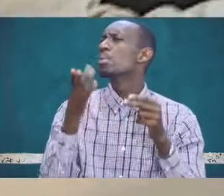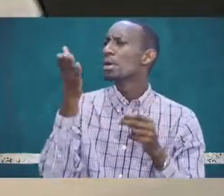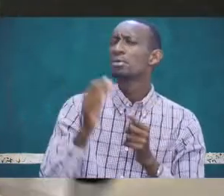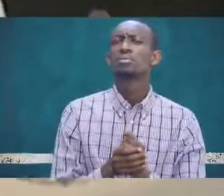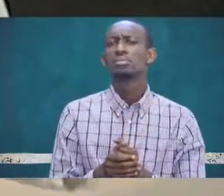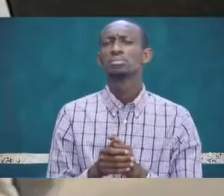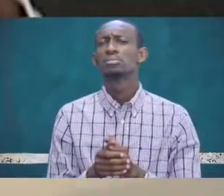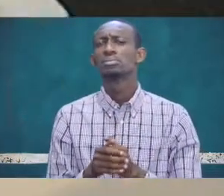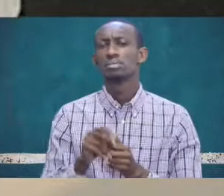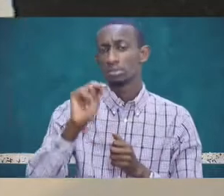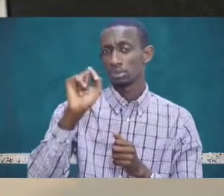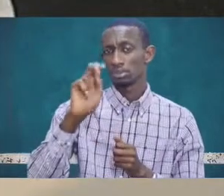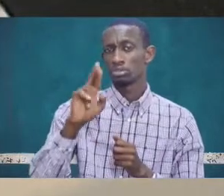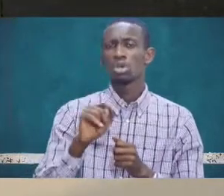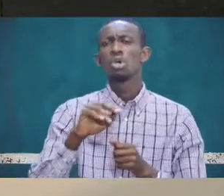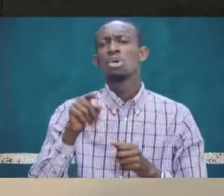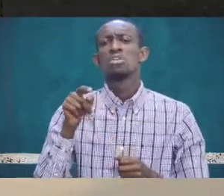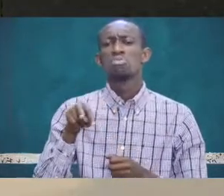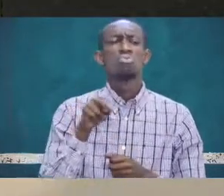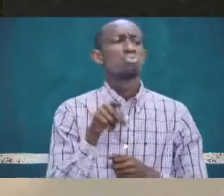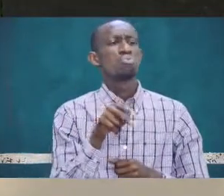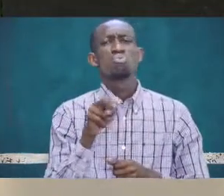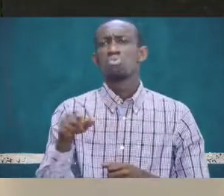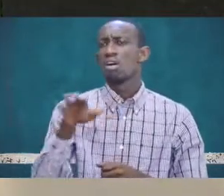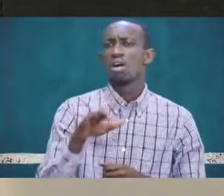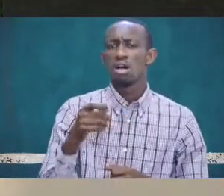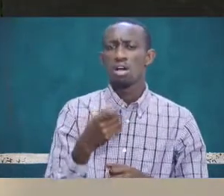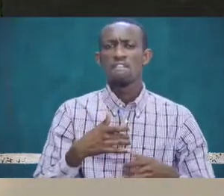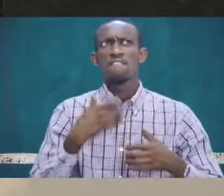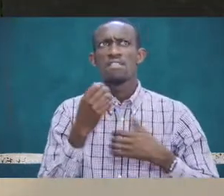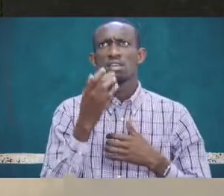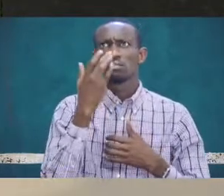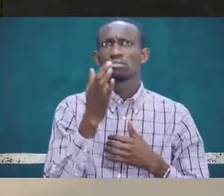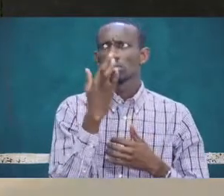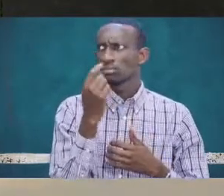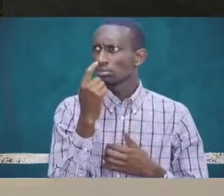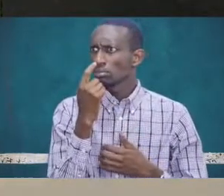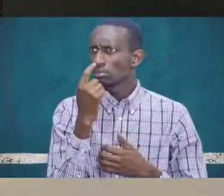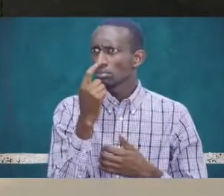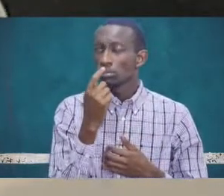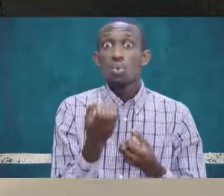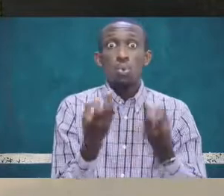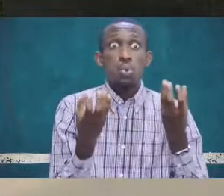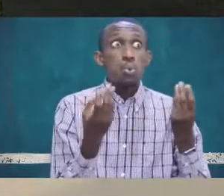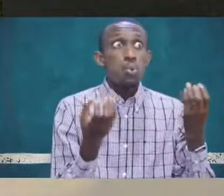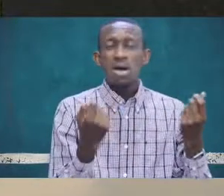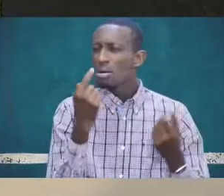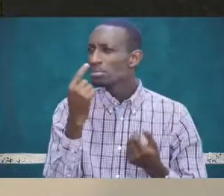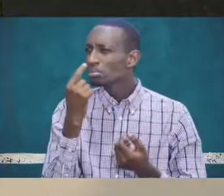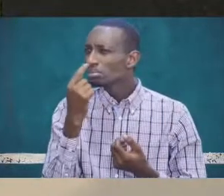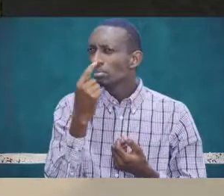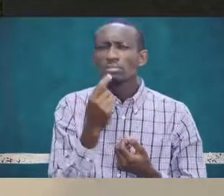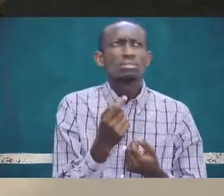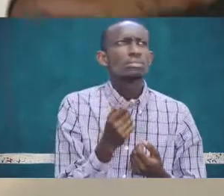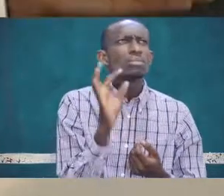pass around in the compound and you feel a very nice scent or smell of some flowers. Those flowers are producing some